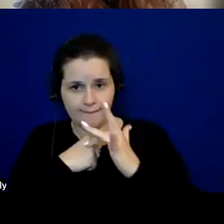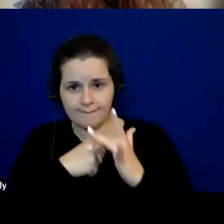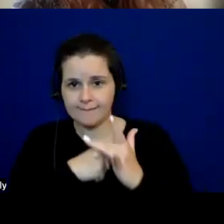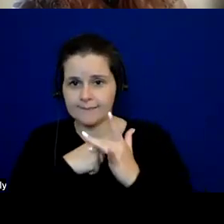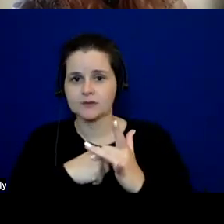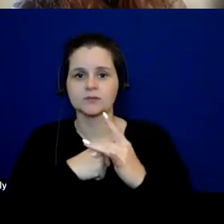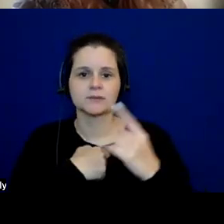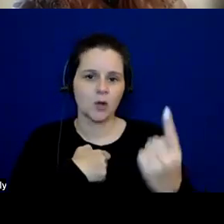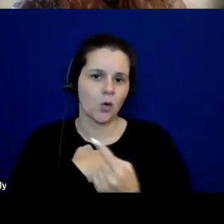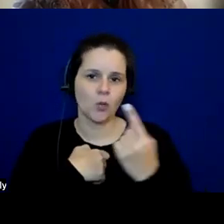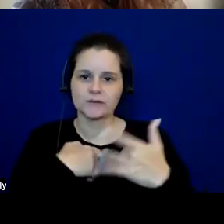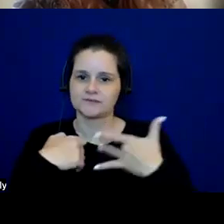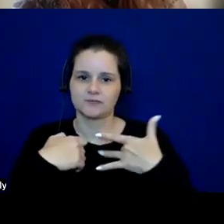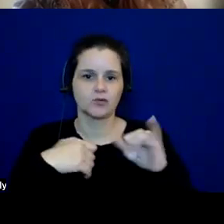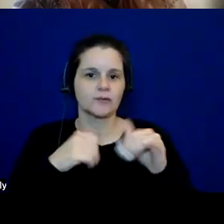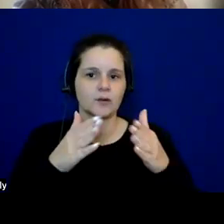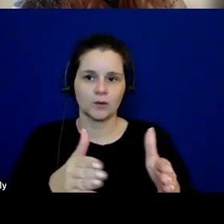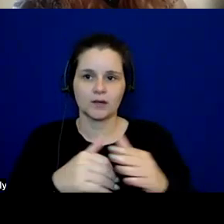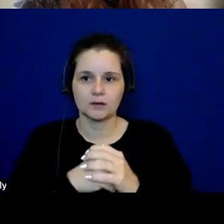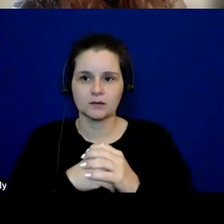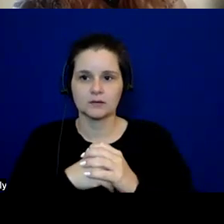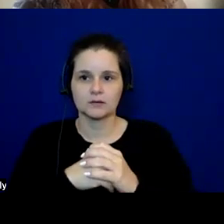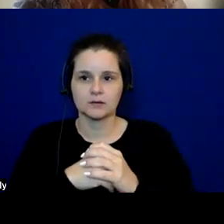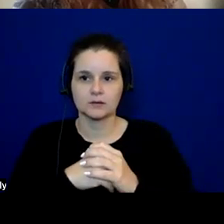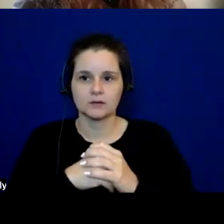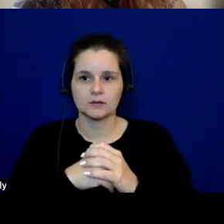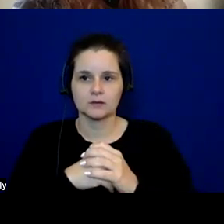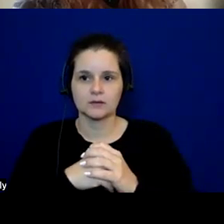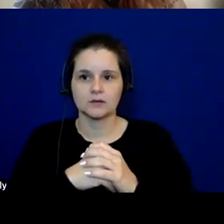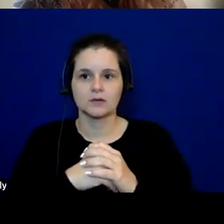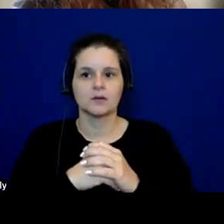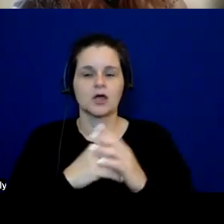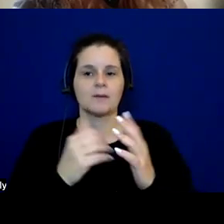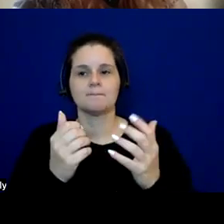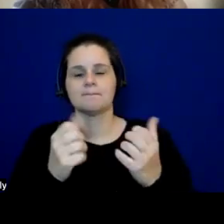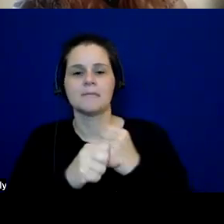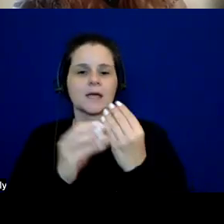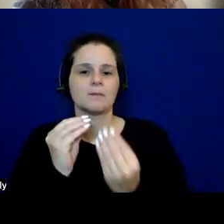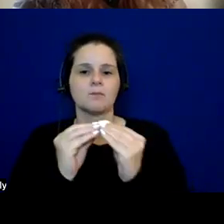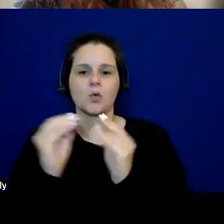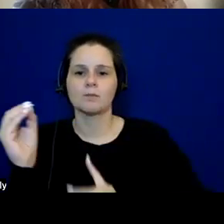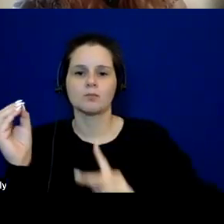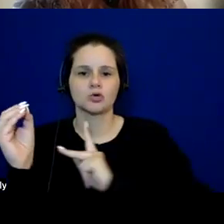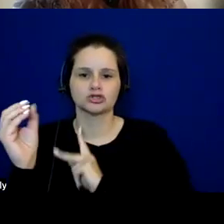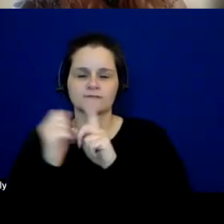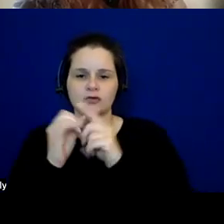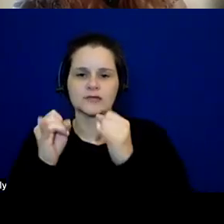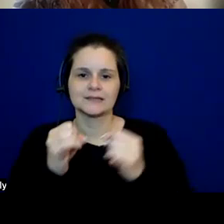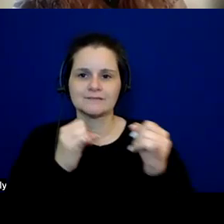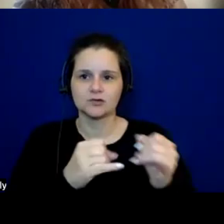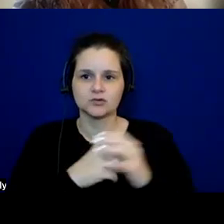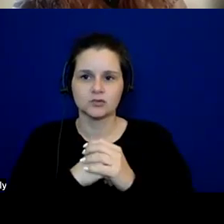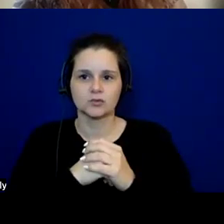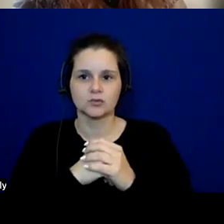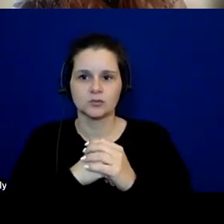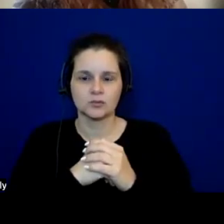will always feel this way. Or maybe to make it more personal, um, for the individual, I think sometimes we have